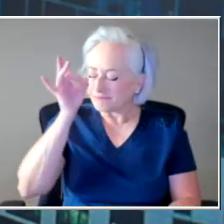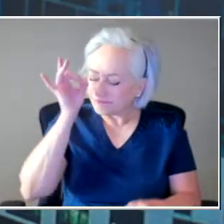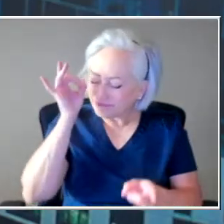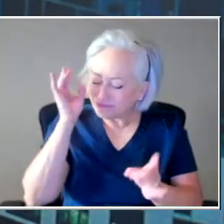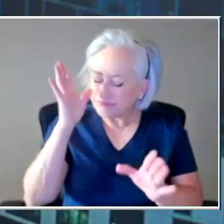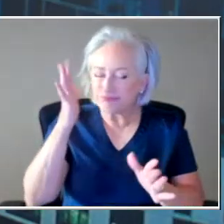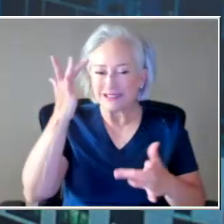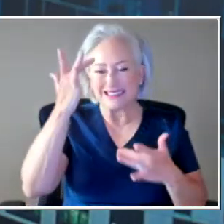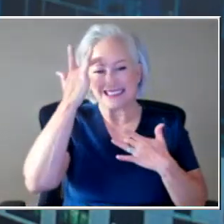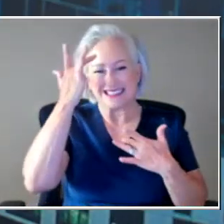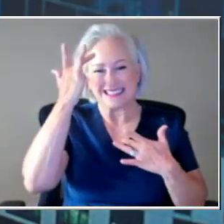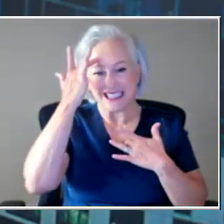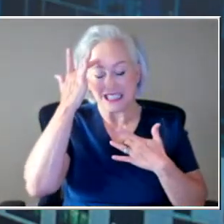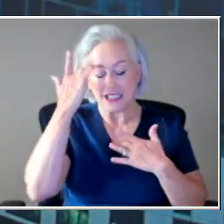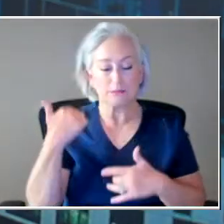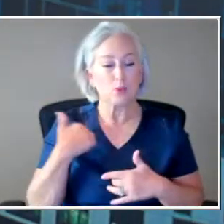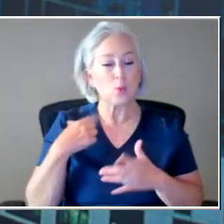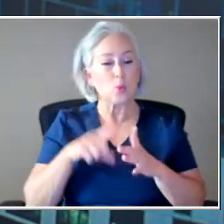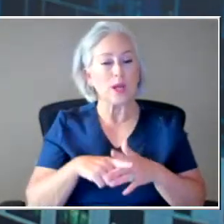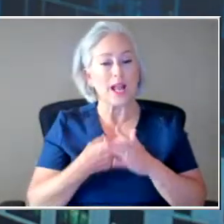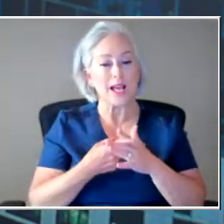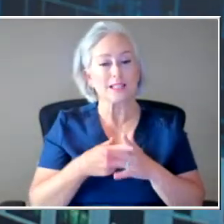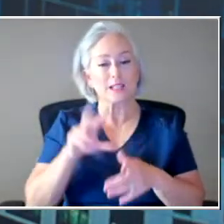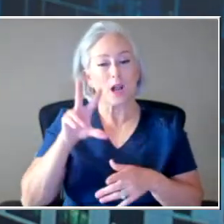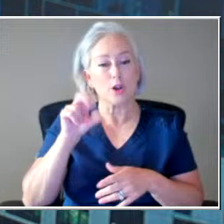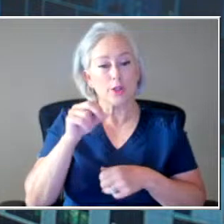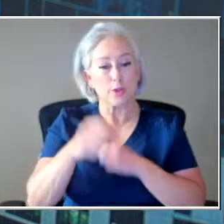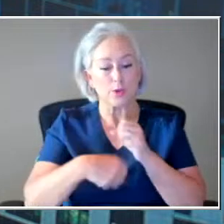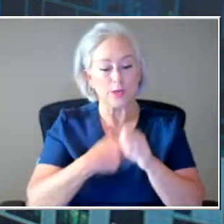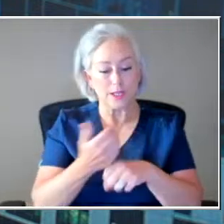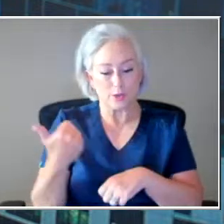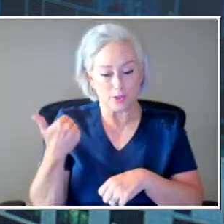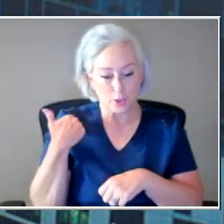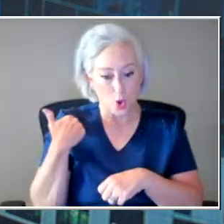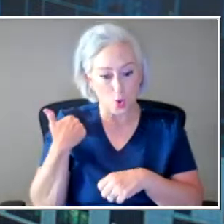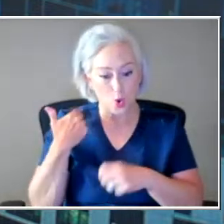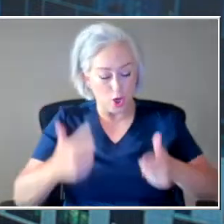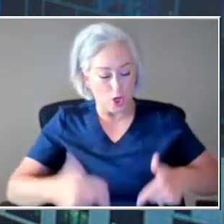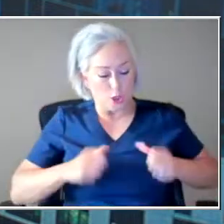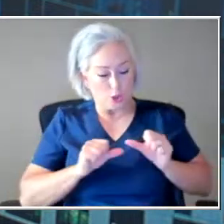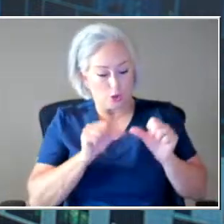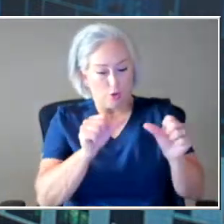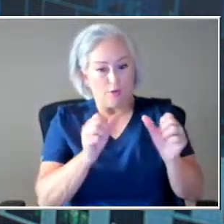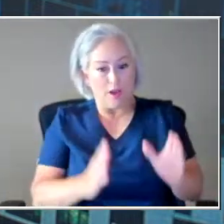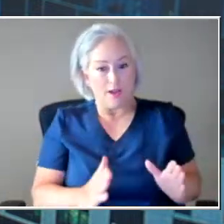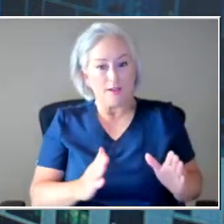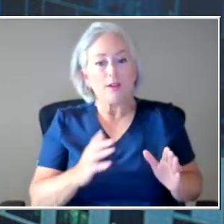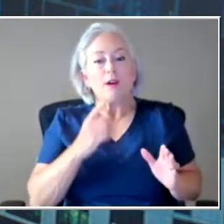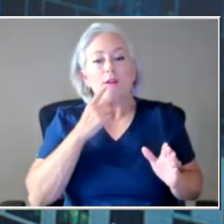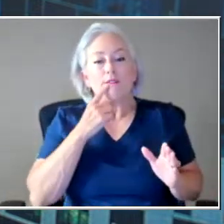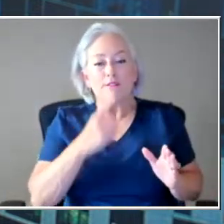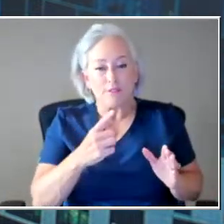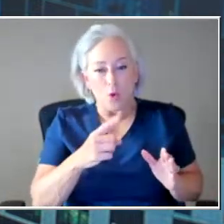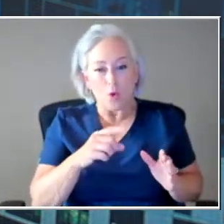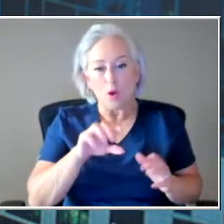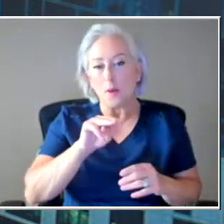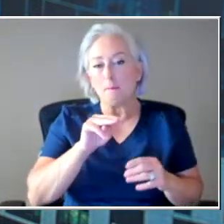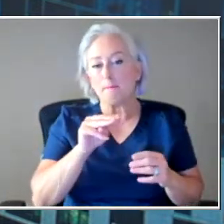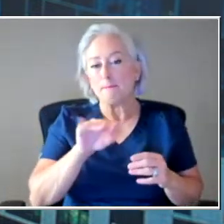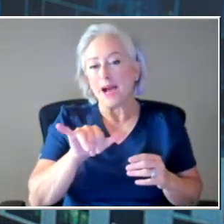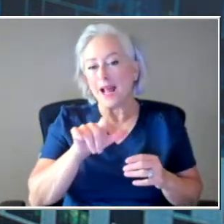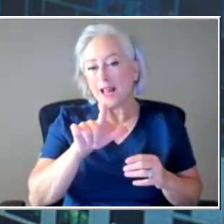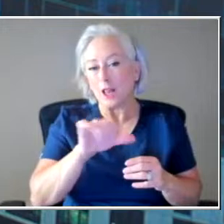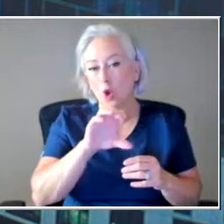field 30 years ago, the median survival for a newly diagnosed myeloma patient was 2 years. And nothing we